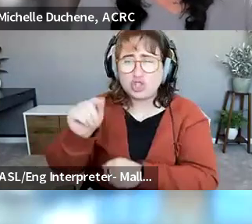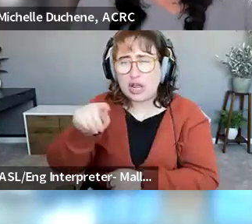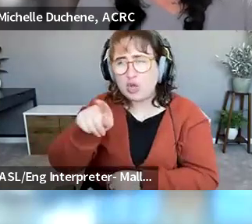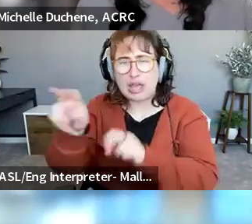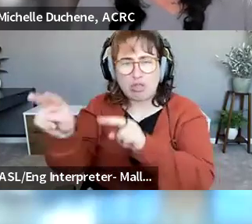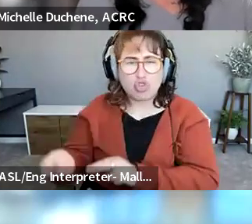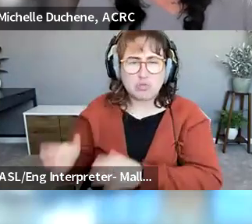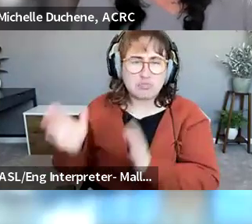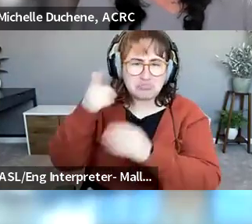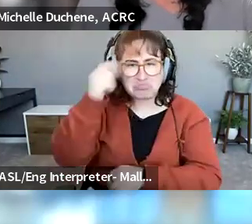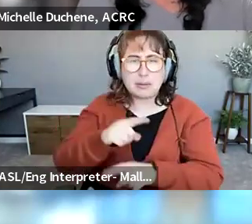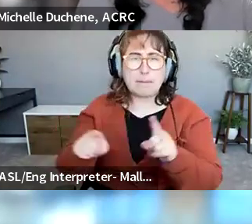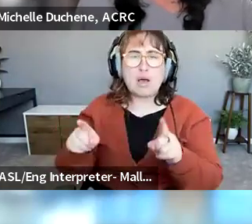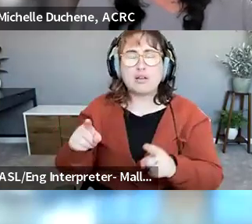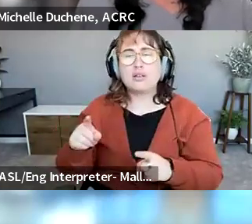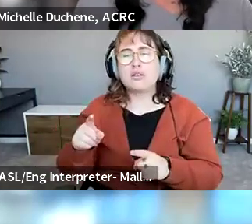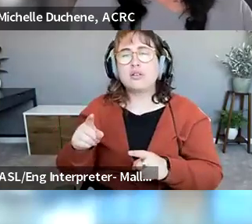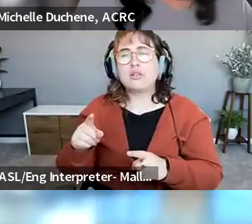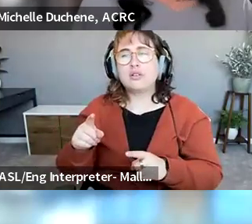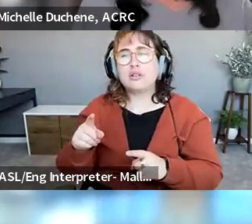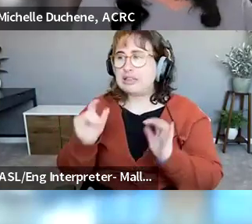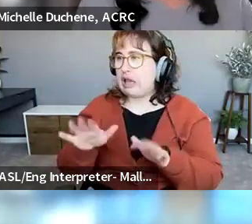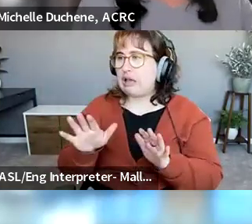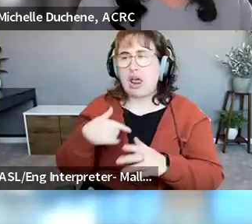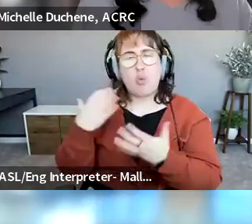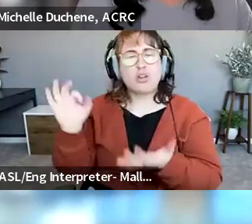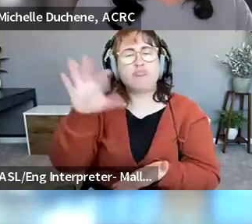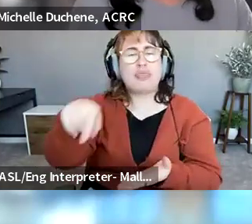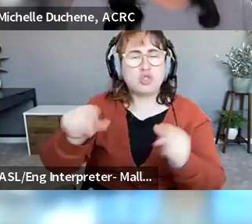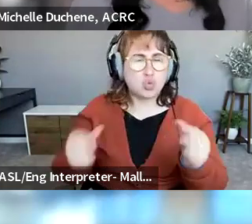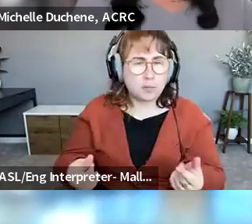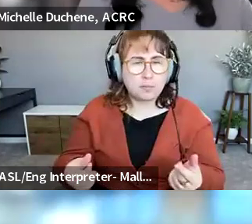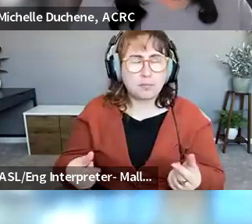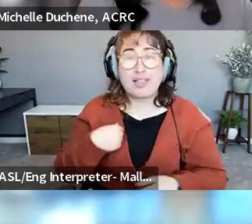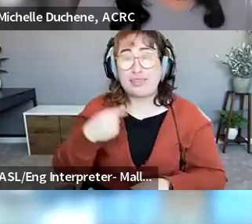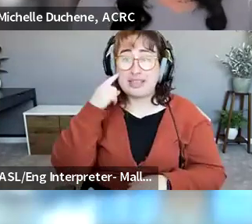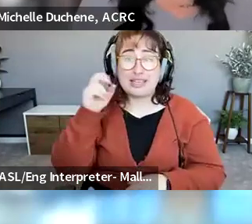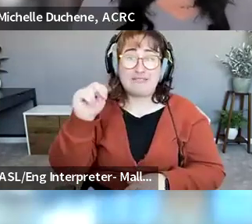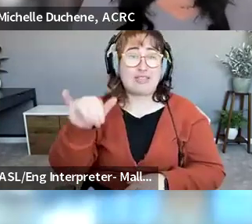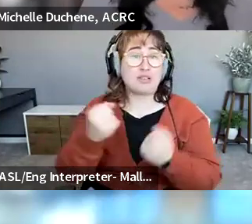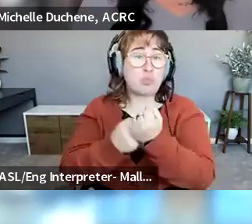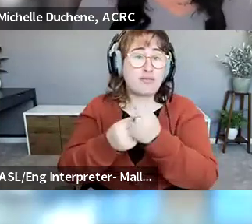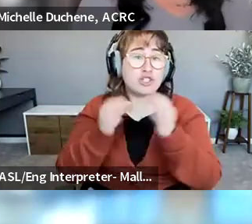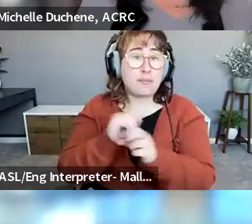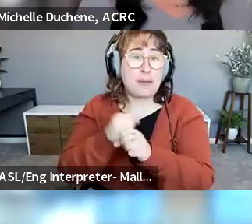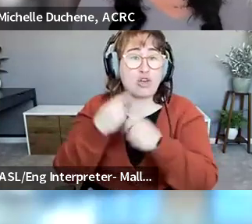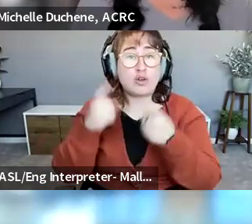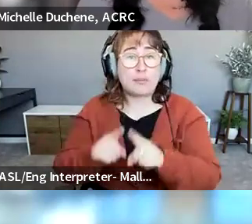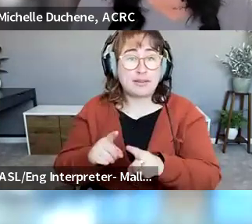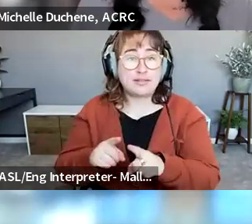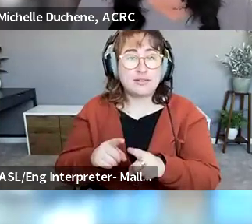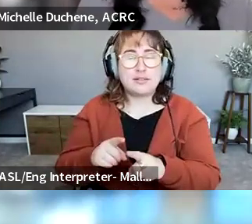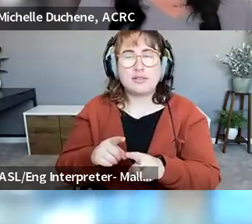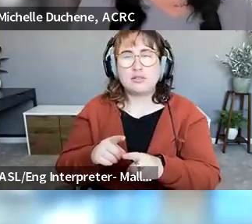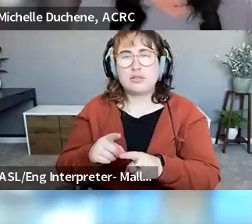that. But I would like to kind of bring that discussion to this group. I think even going over the supported decision-making agreement, so folks understand like